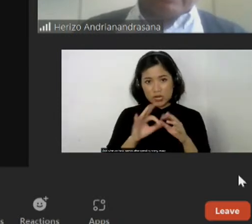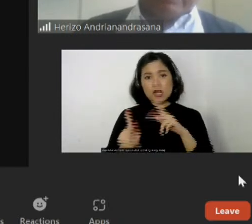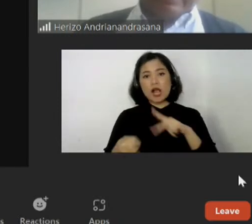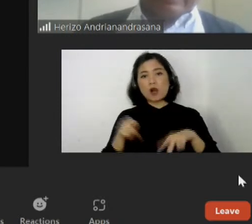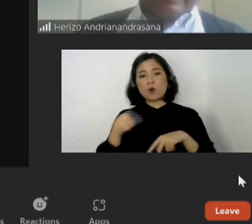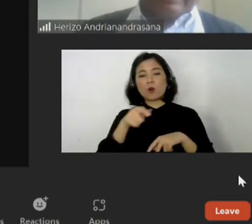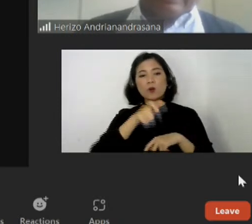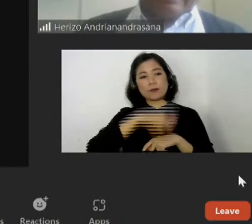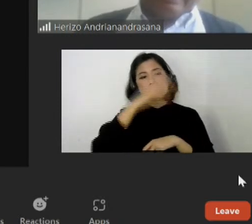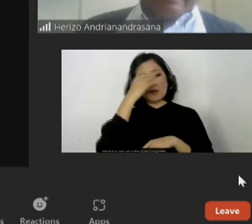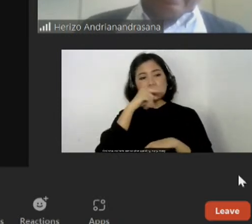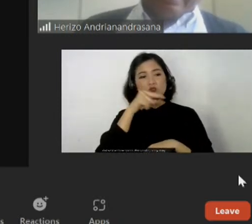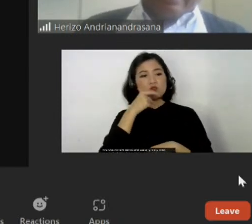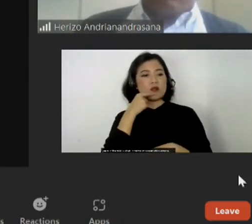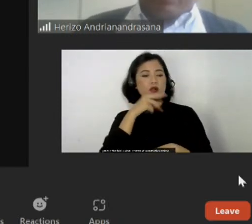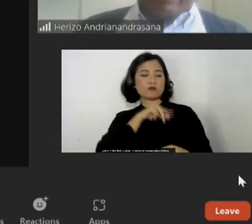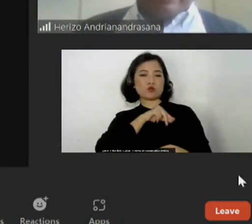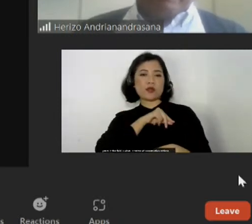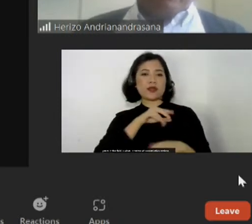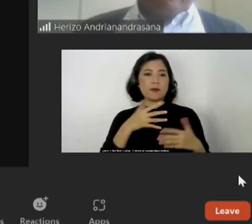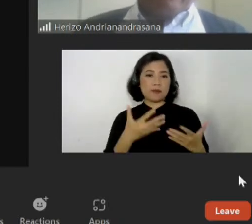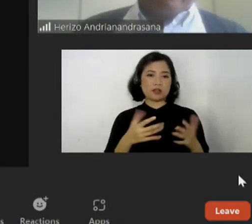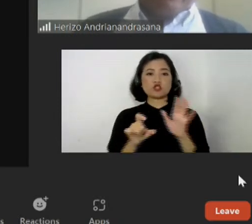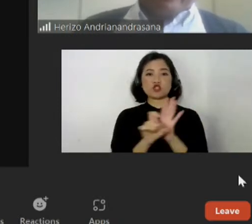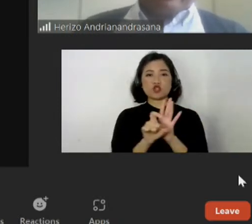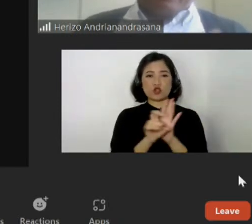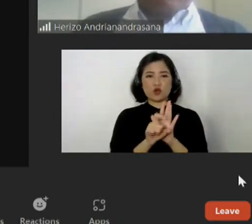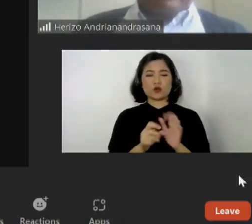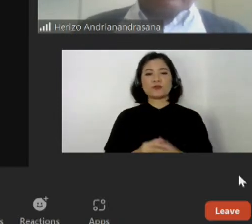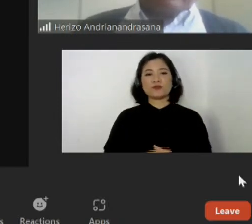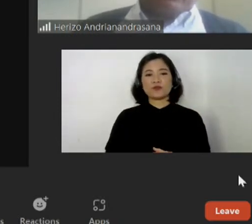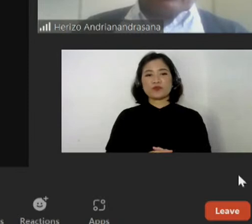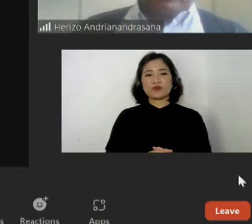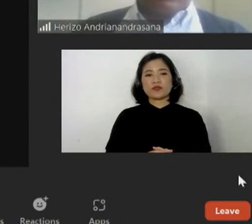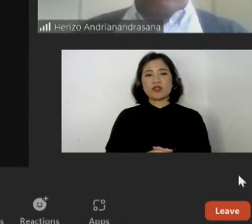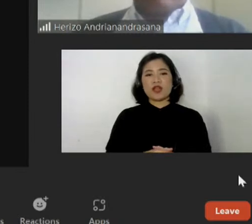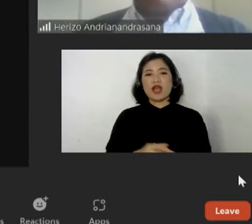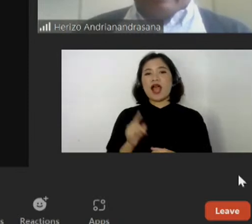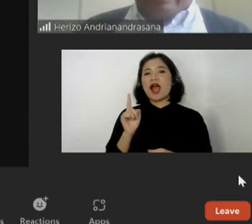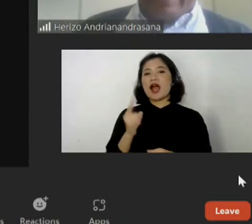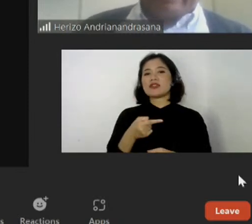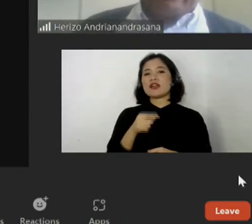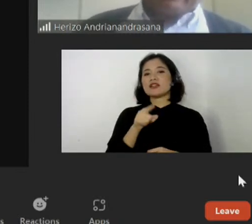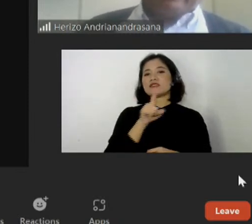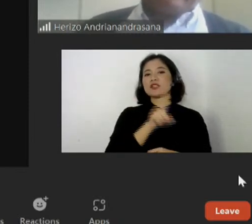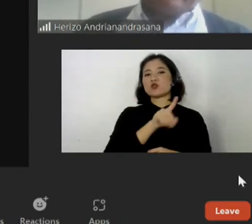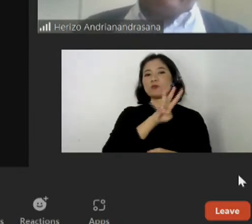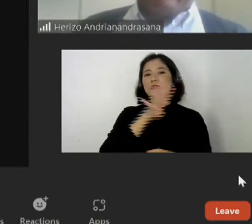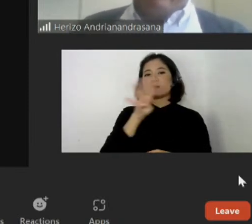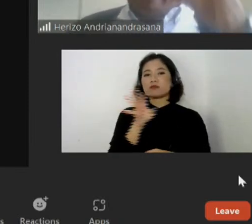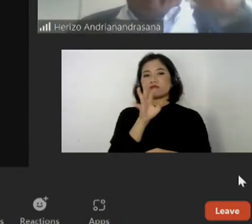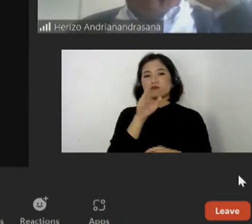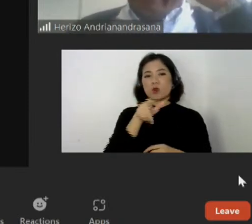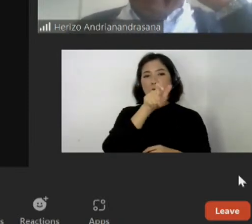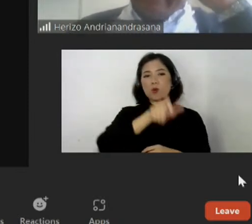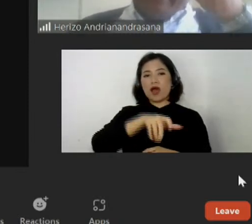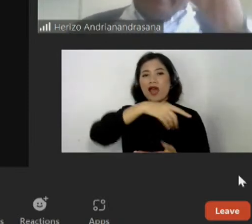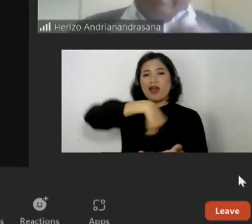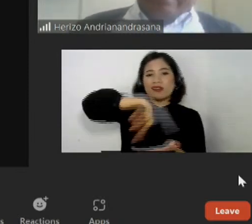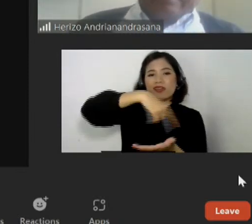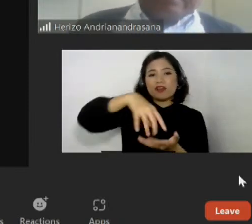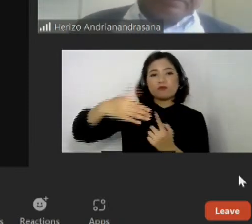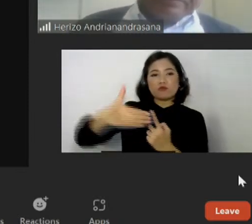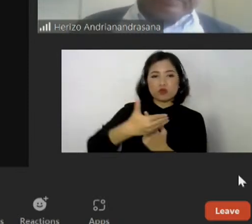understand the benefits. And for example, there are 144 protected areas in Madagascar,